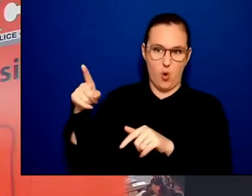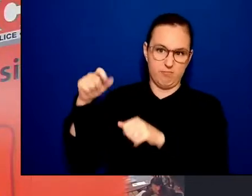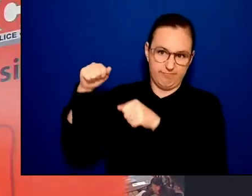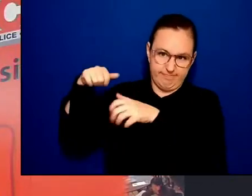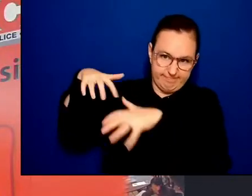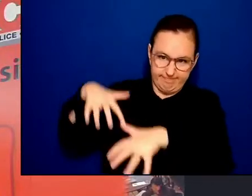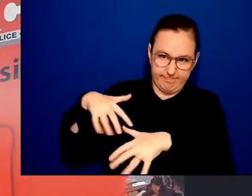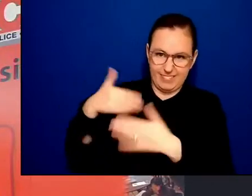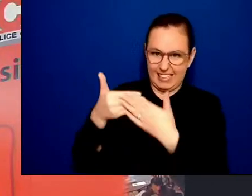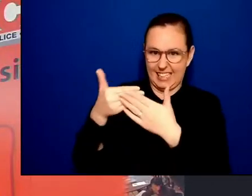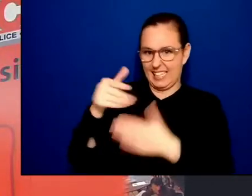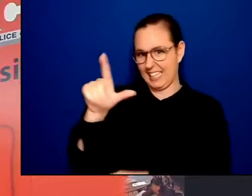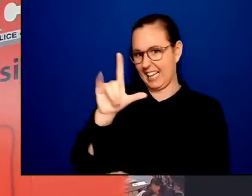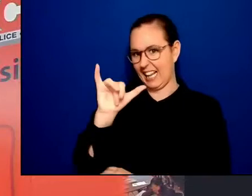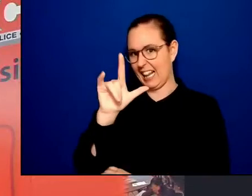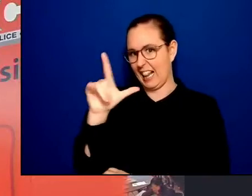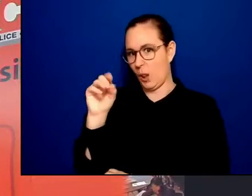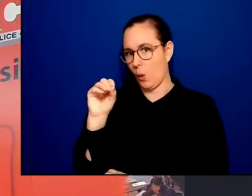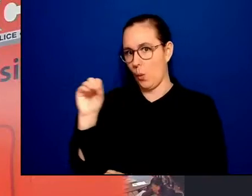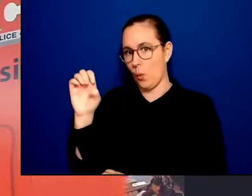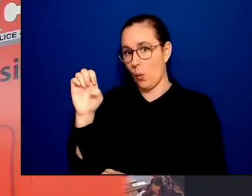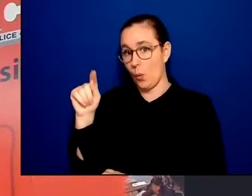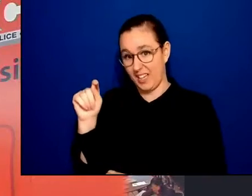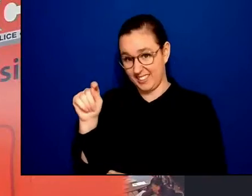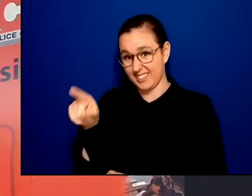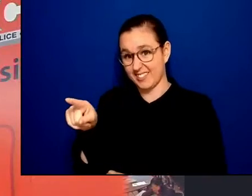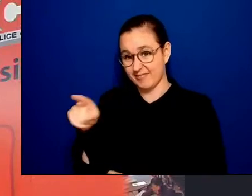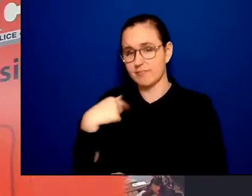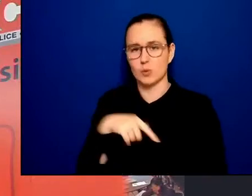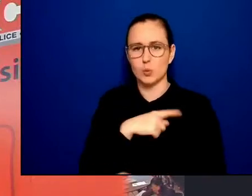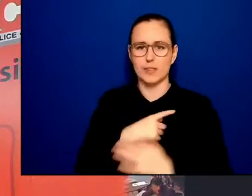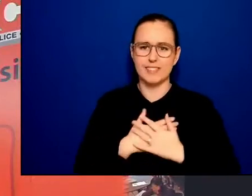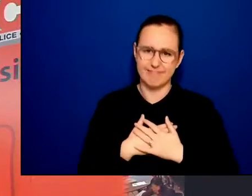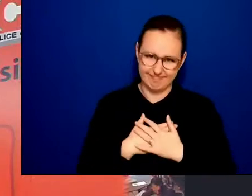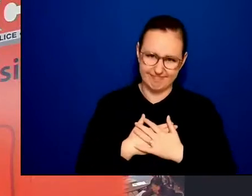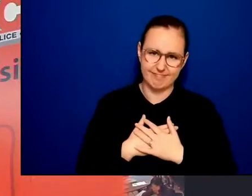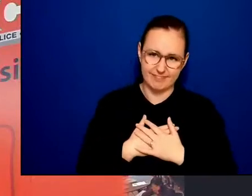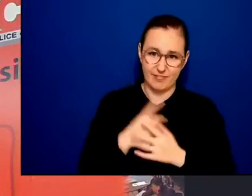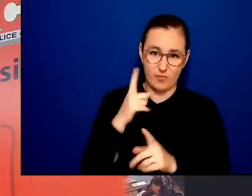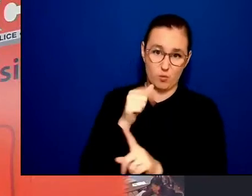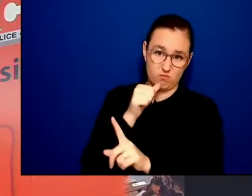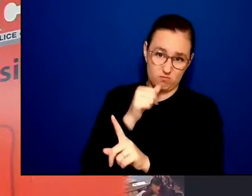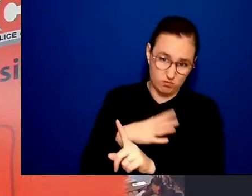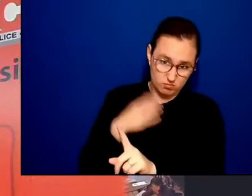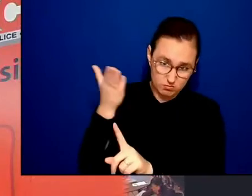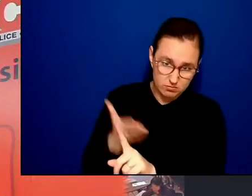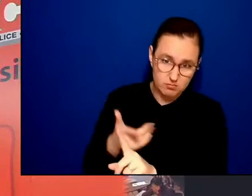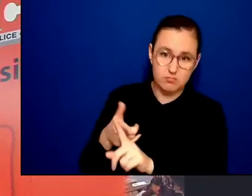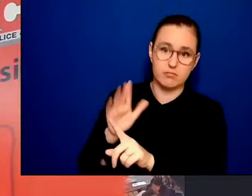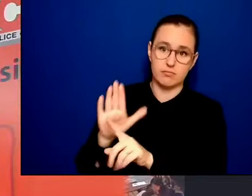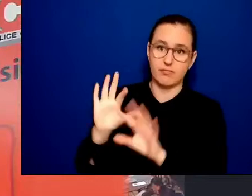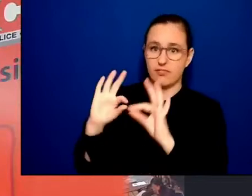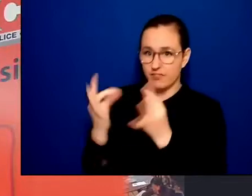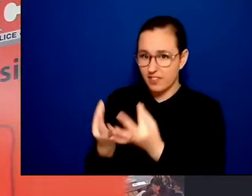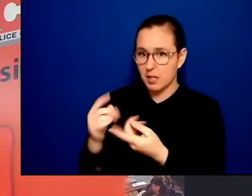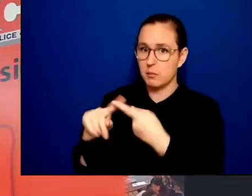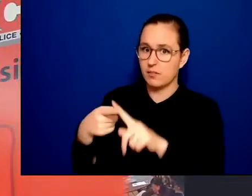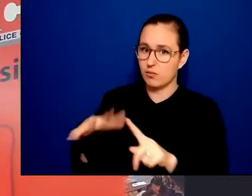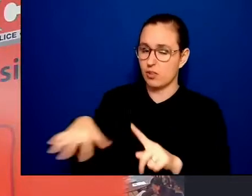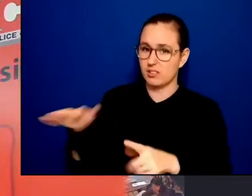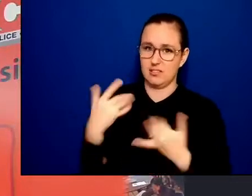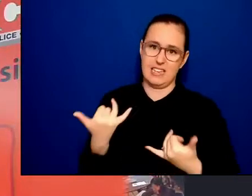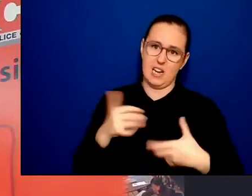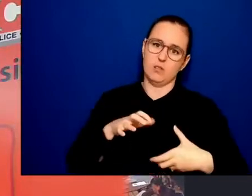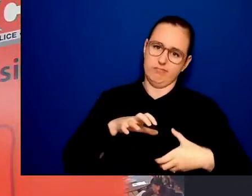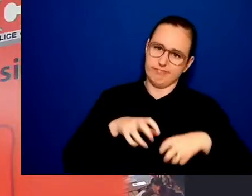our prayers are with her family and friends as they deal with this devastating loss. I'm also aware of concerns that there may be